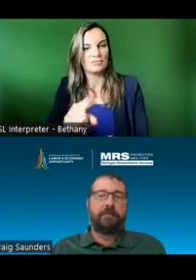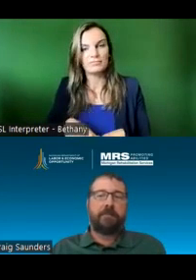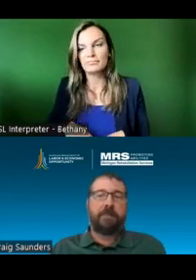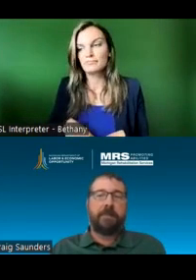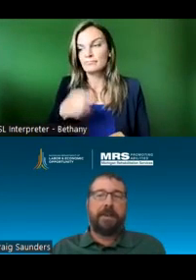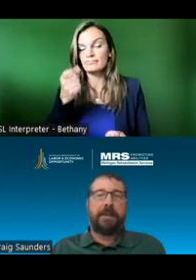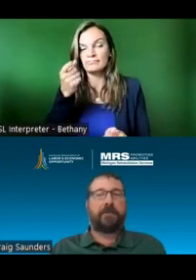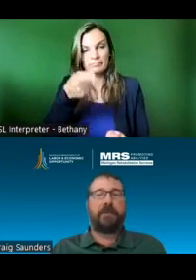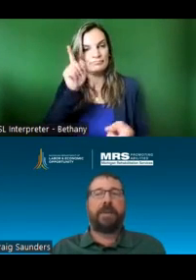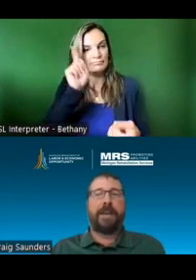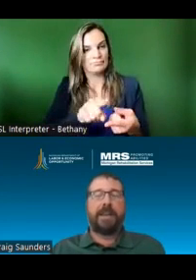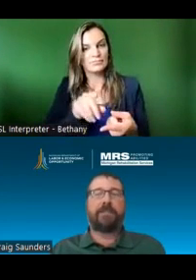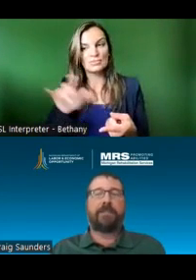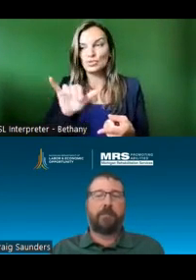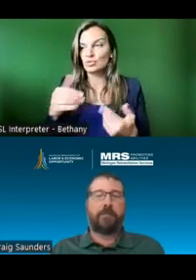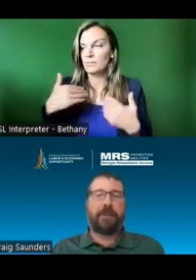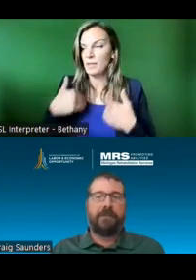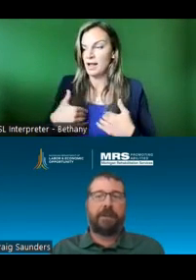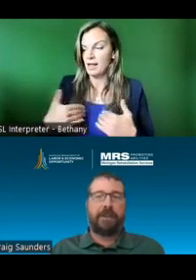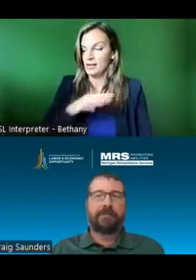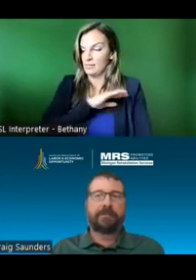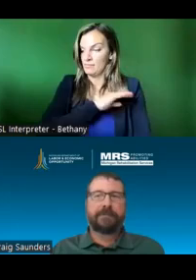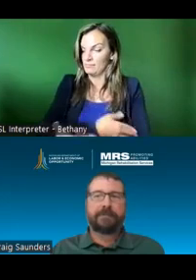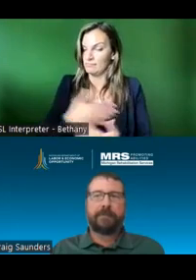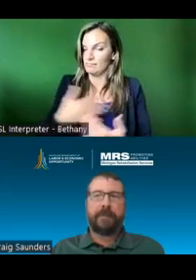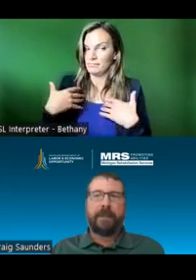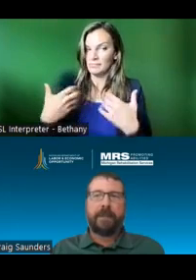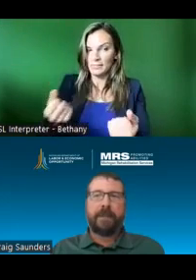absenteeism and also enhances your productivity.